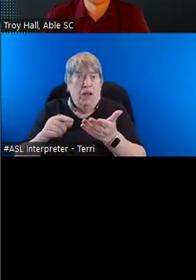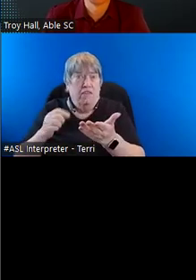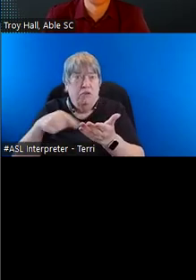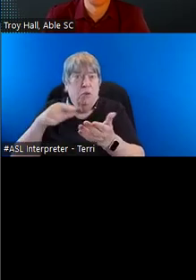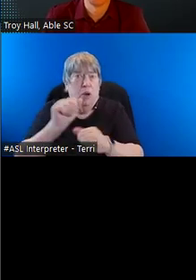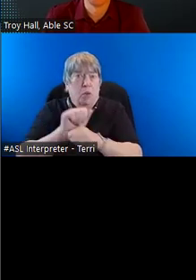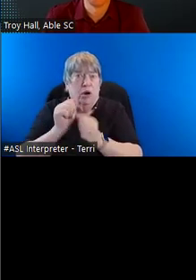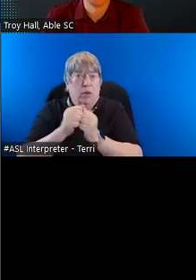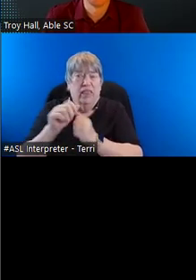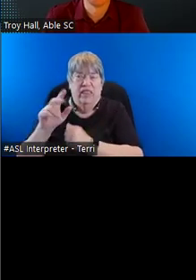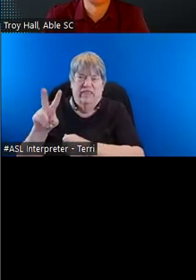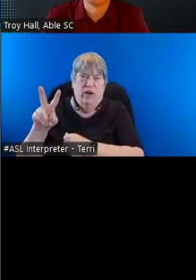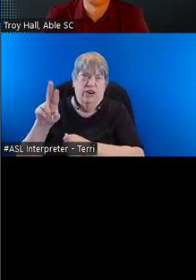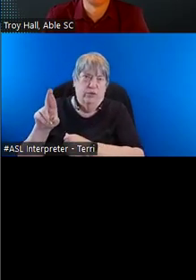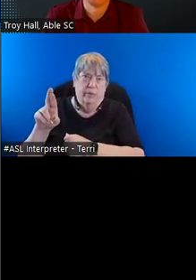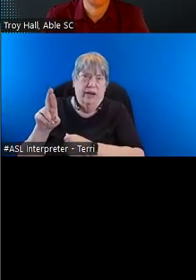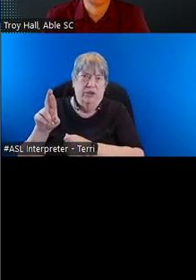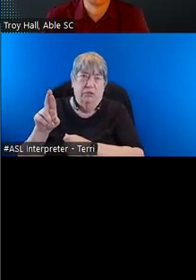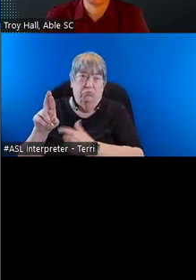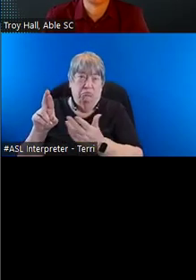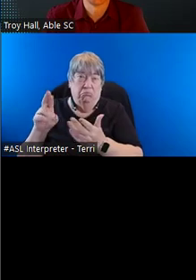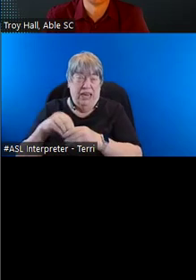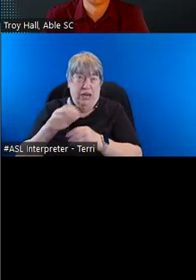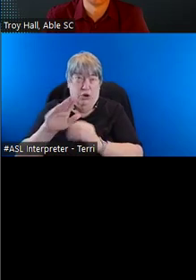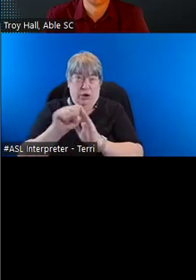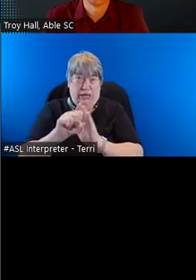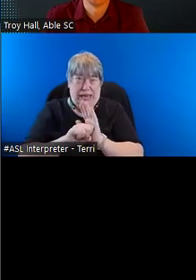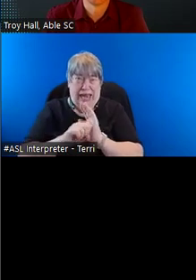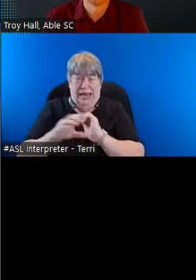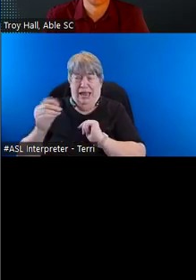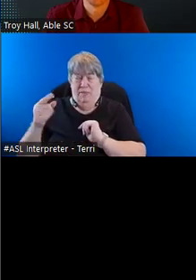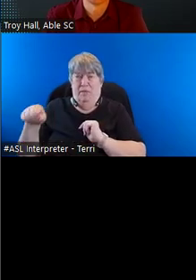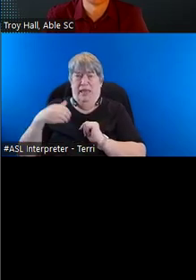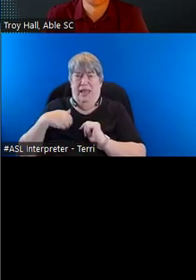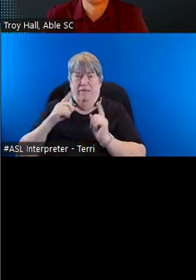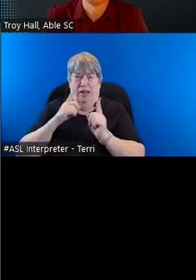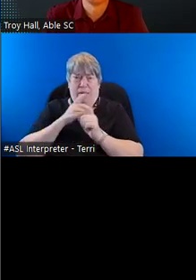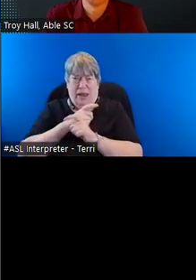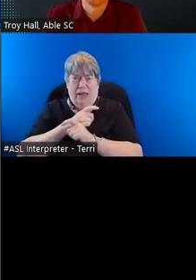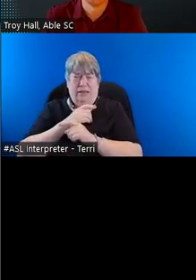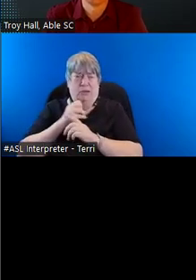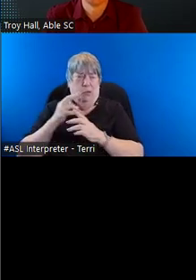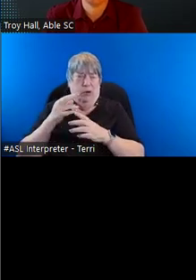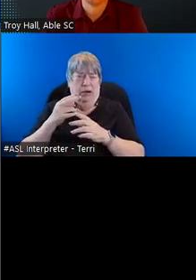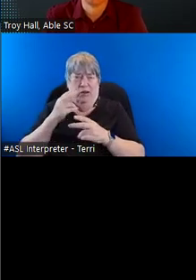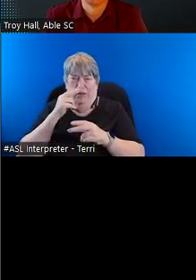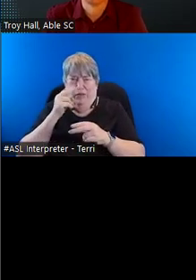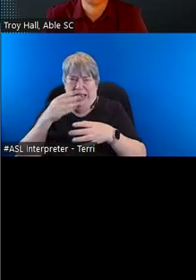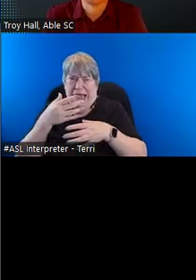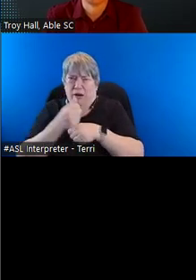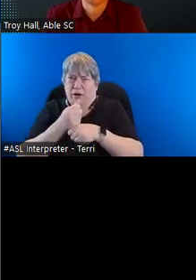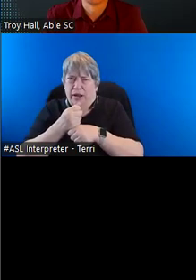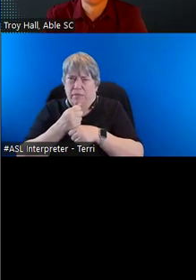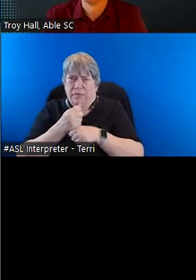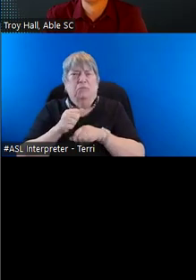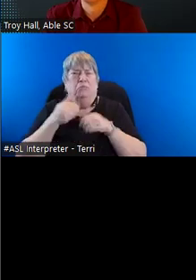with a vocational rehabilitation agency or you know of one, and it has kind of a complex or funny acronym, I would love to hear it. So feel free to